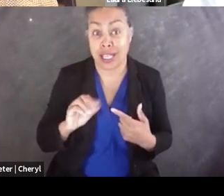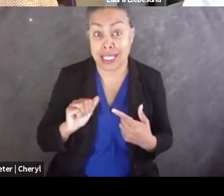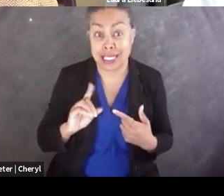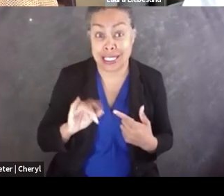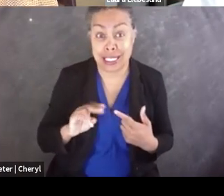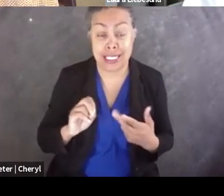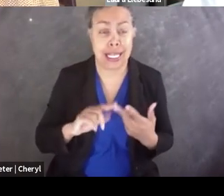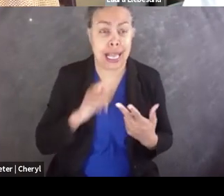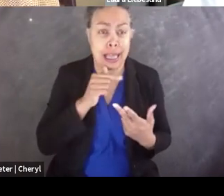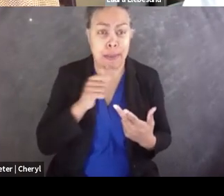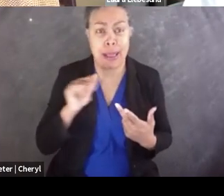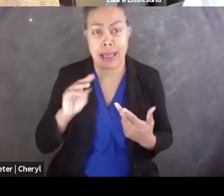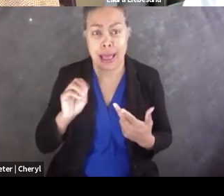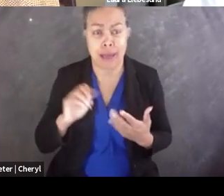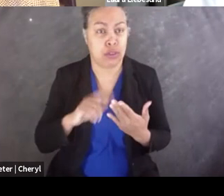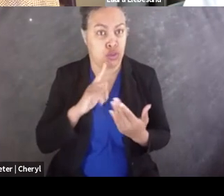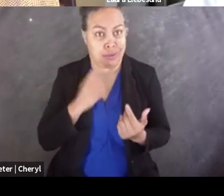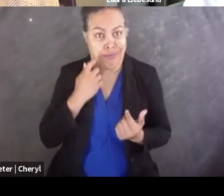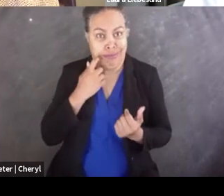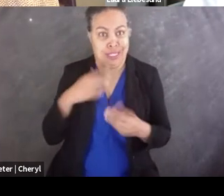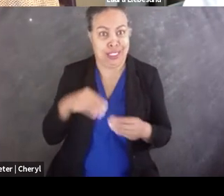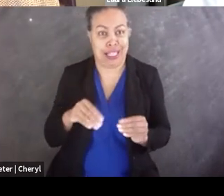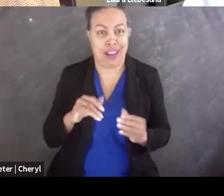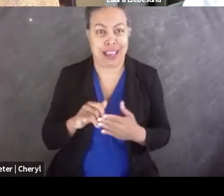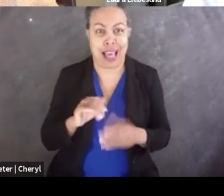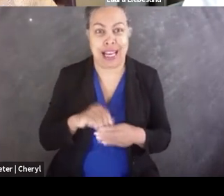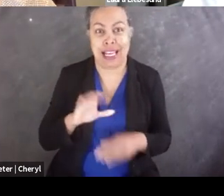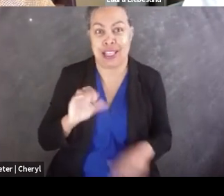actually was serving that at the Columbia Room not too long ago, and it's delicious.